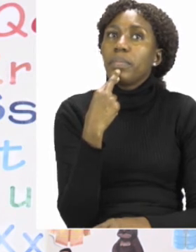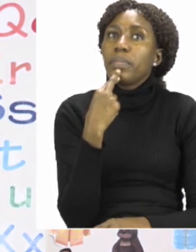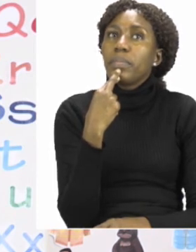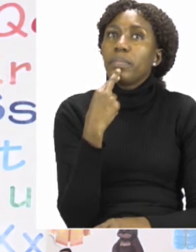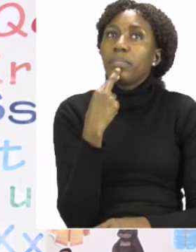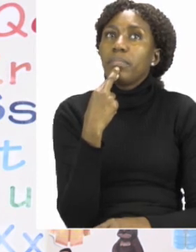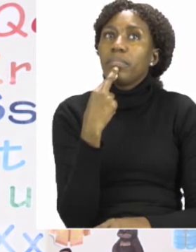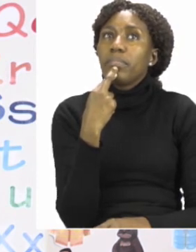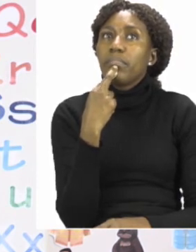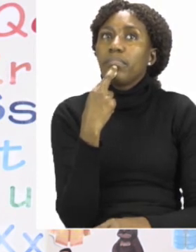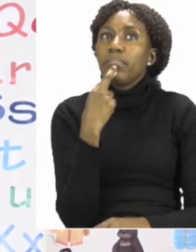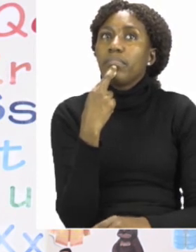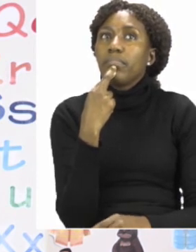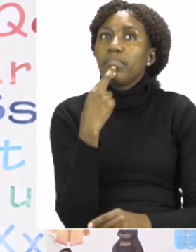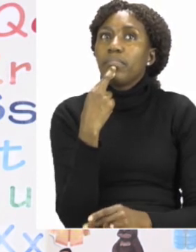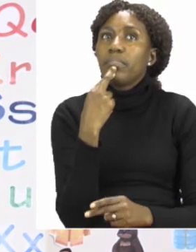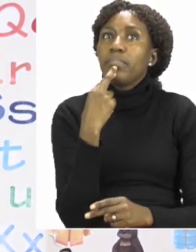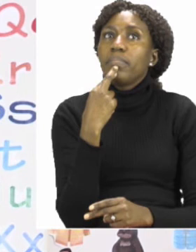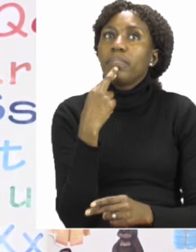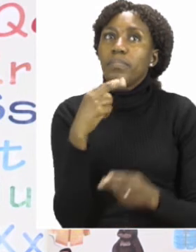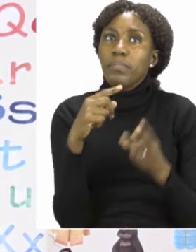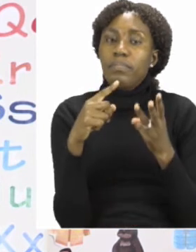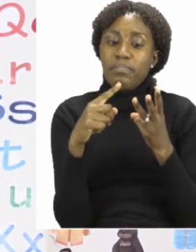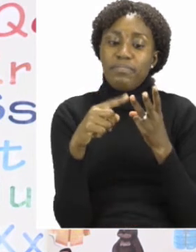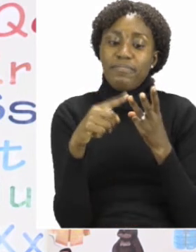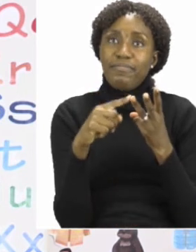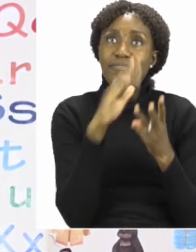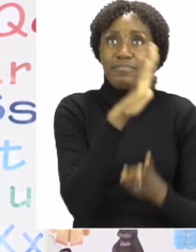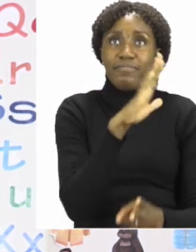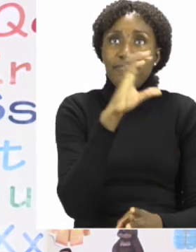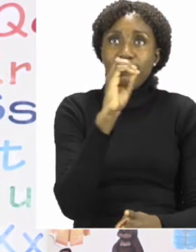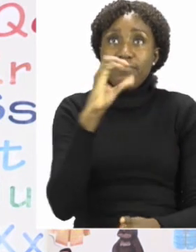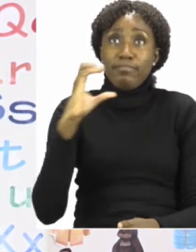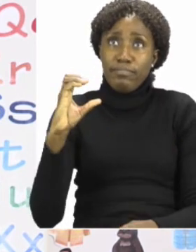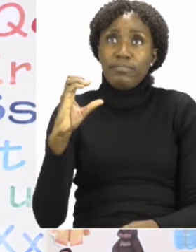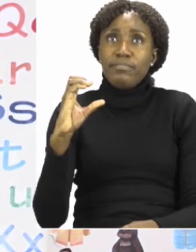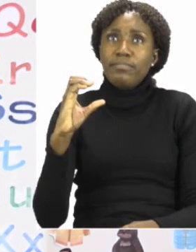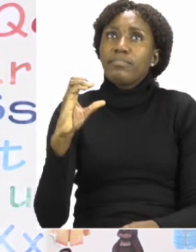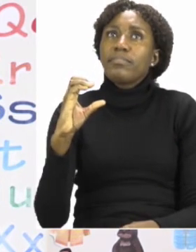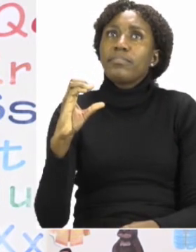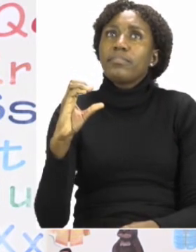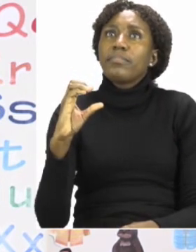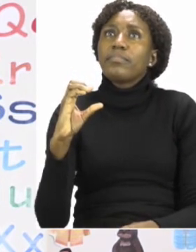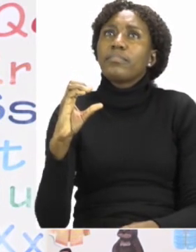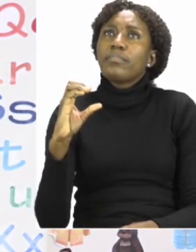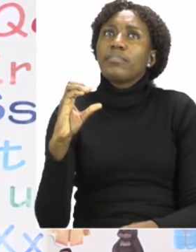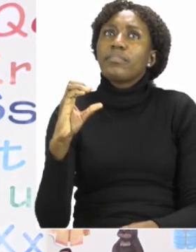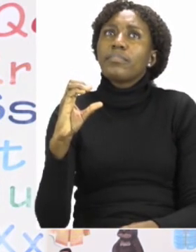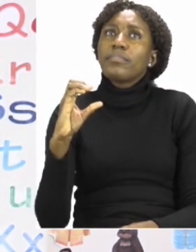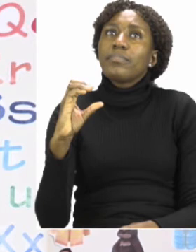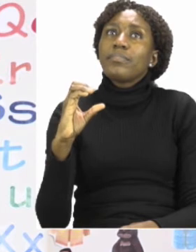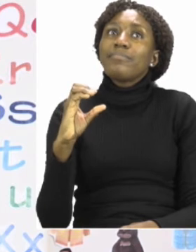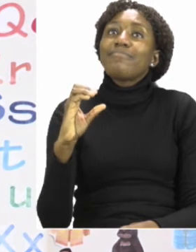And then the last one is the 50-cent coin. Now you're going to be using